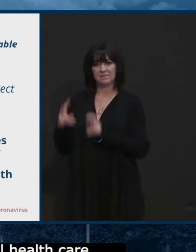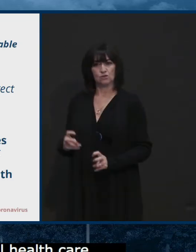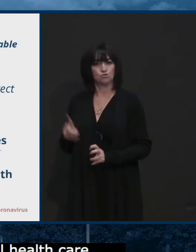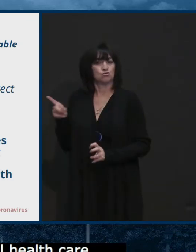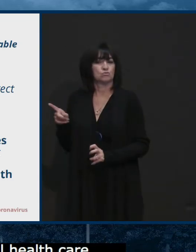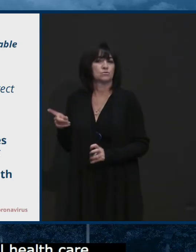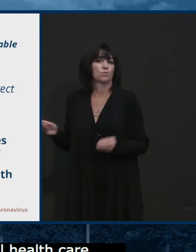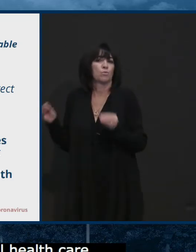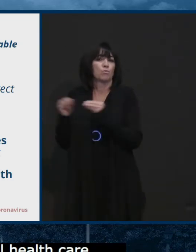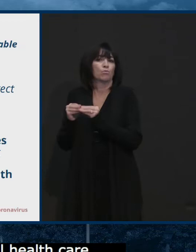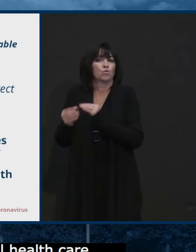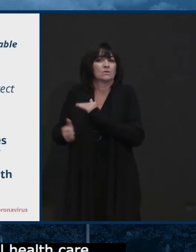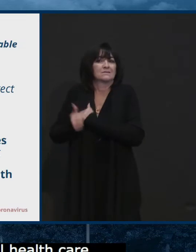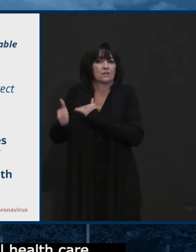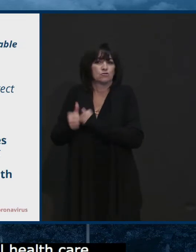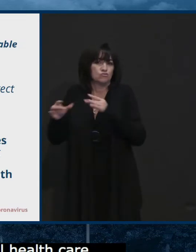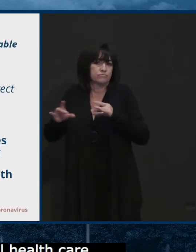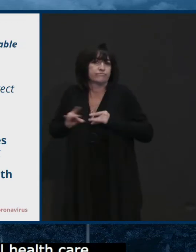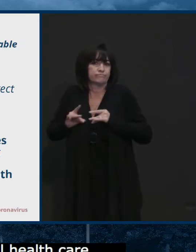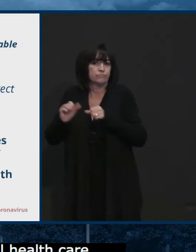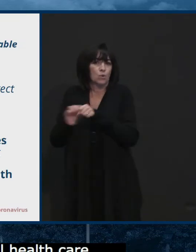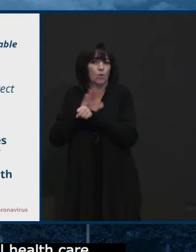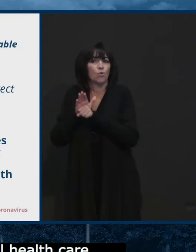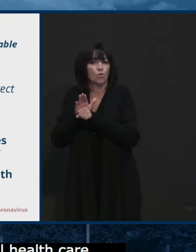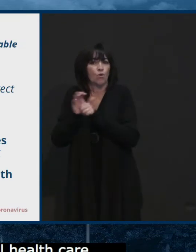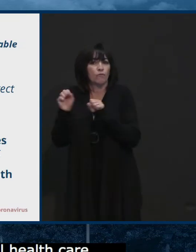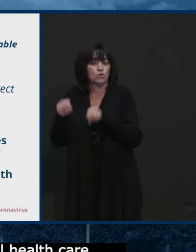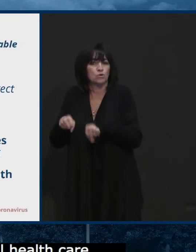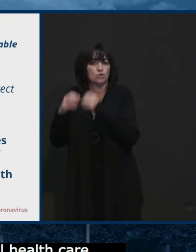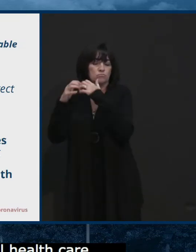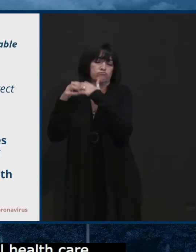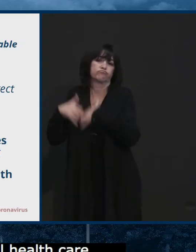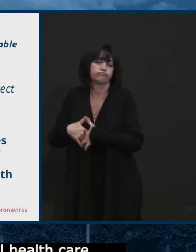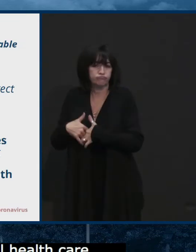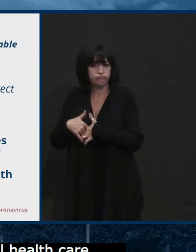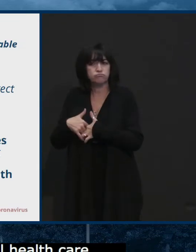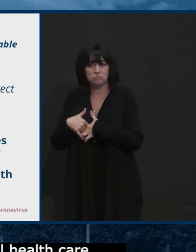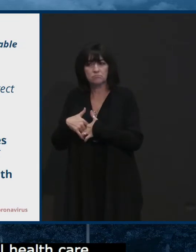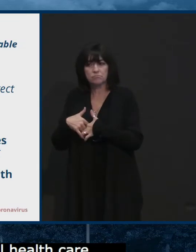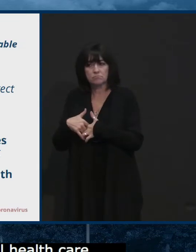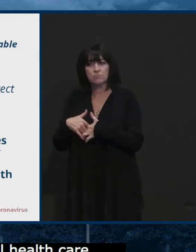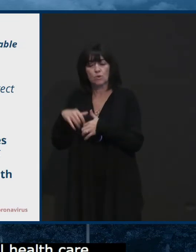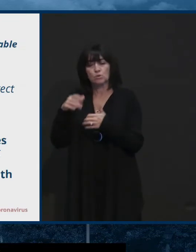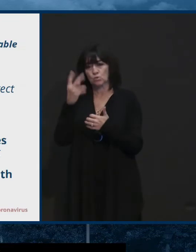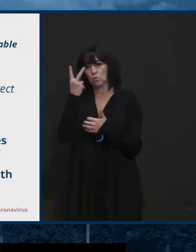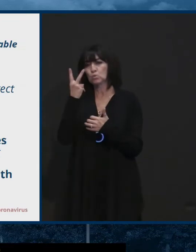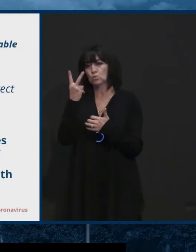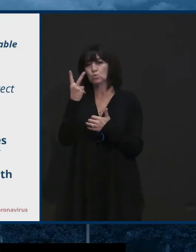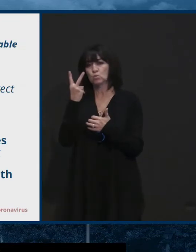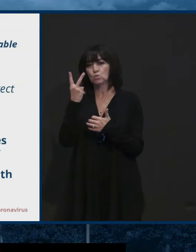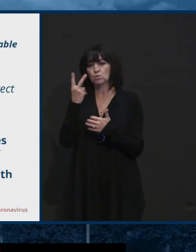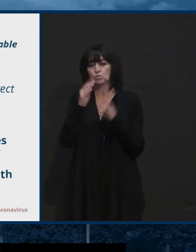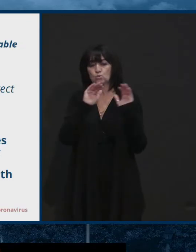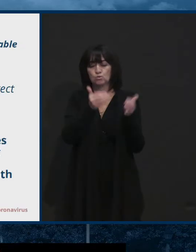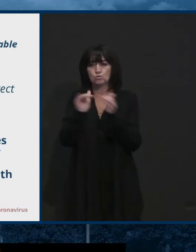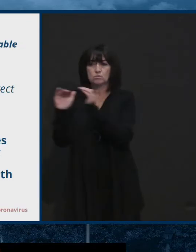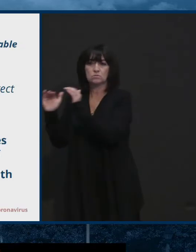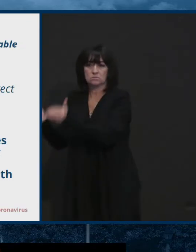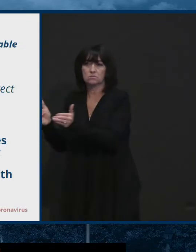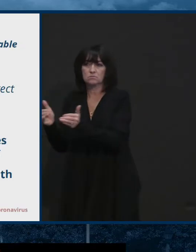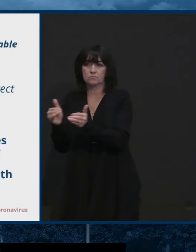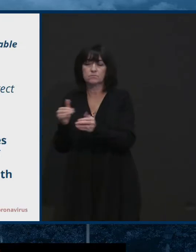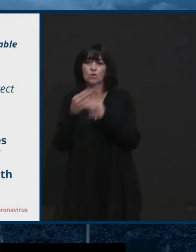congregate settings would be in Tier B. So, the Ethics Committee is